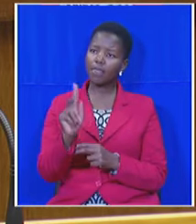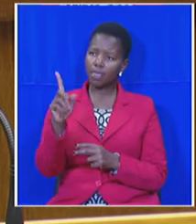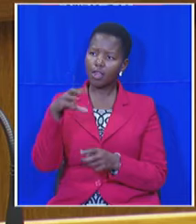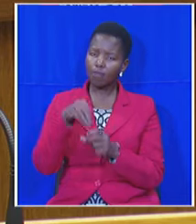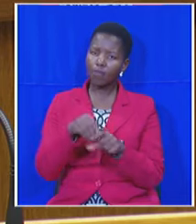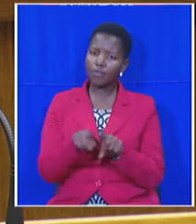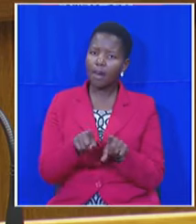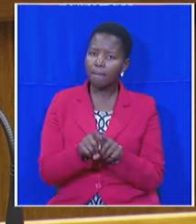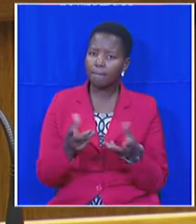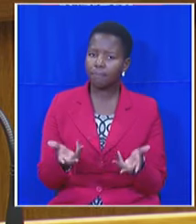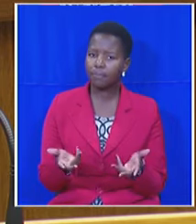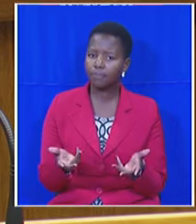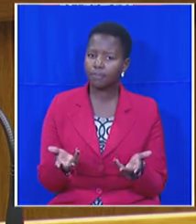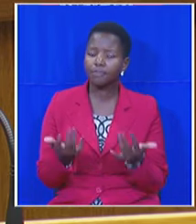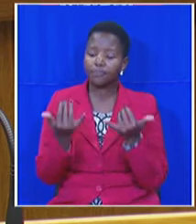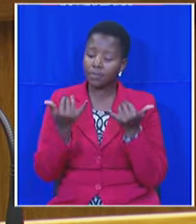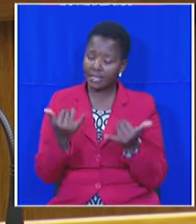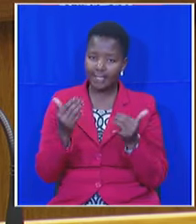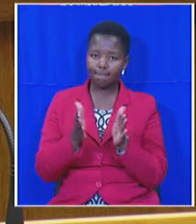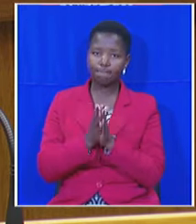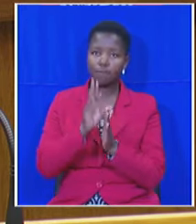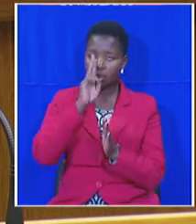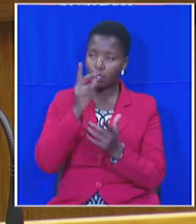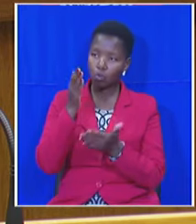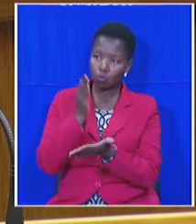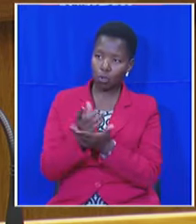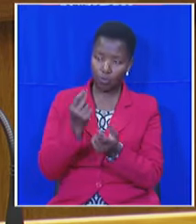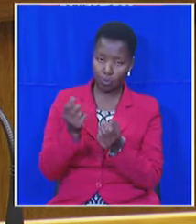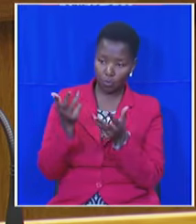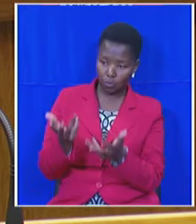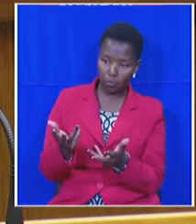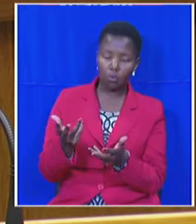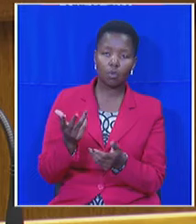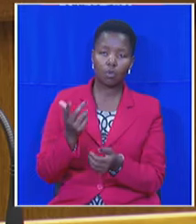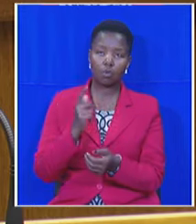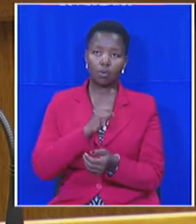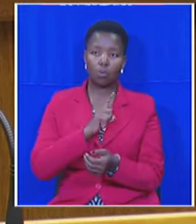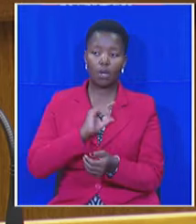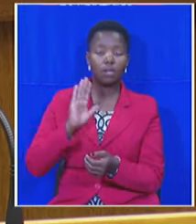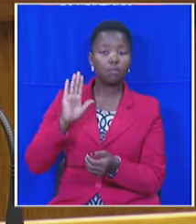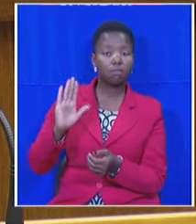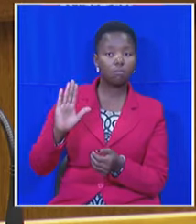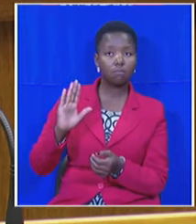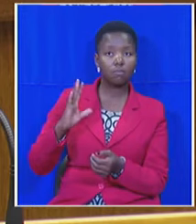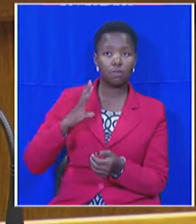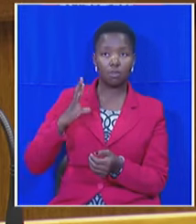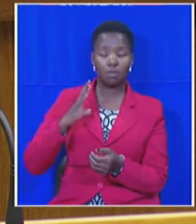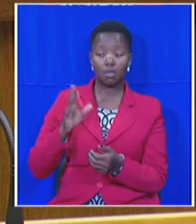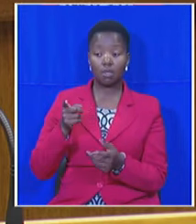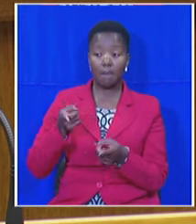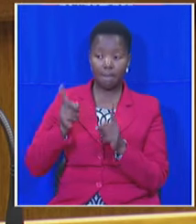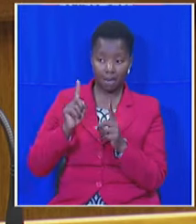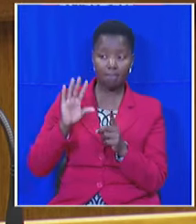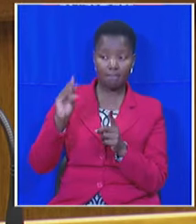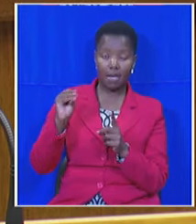Fiscus. And we believe that this practice must actually stop, for it is not only a threat to